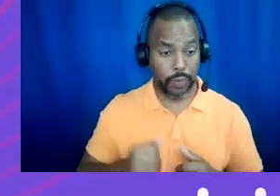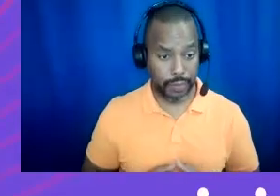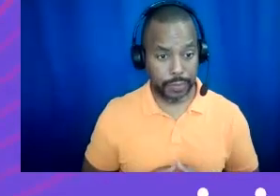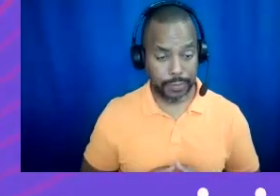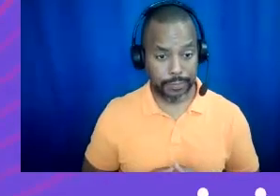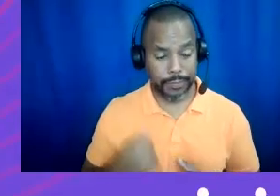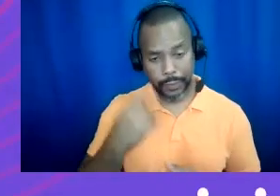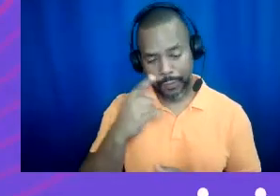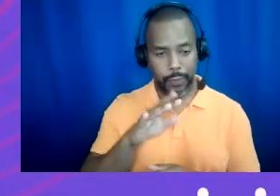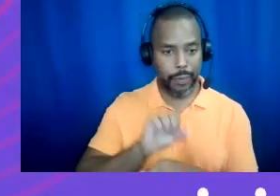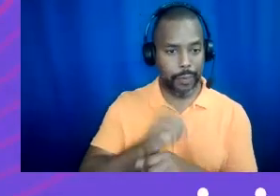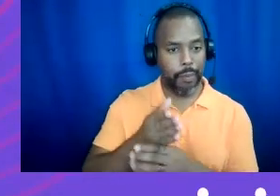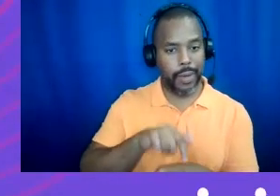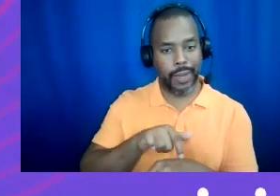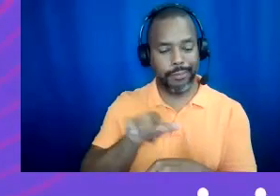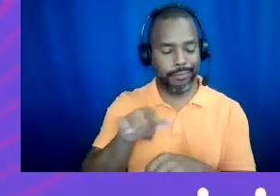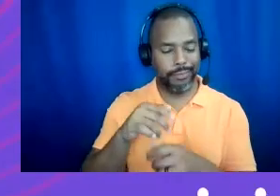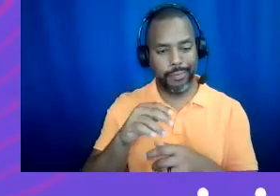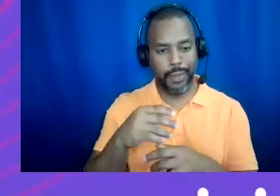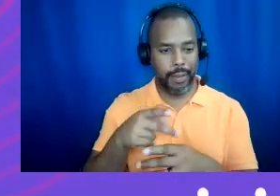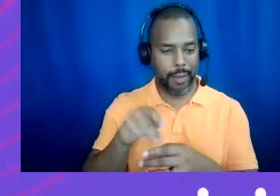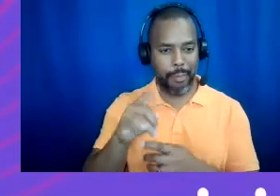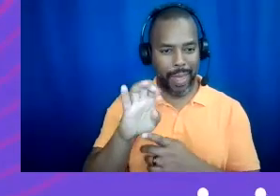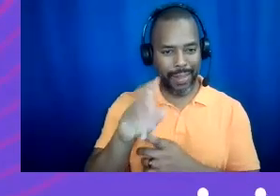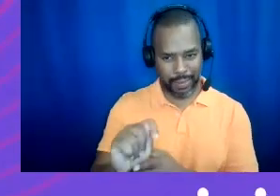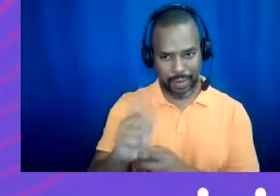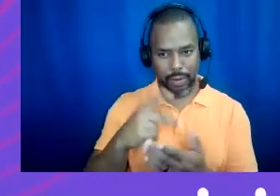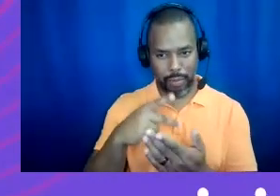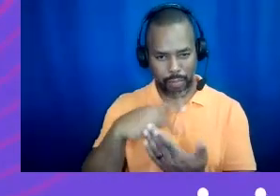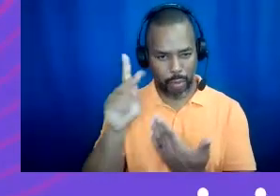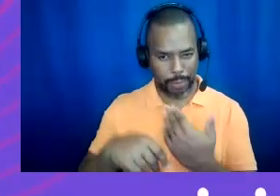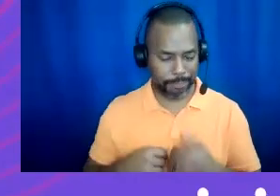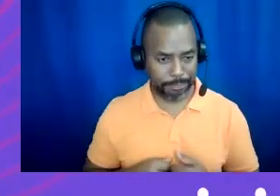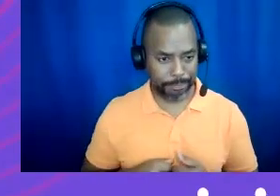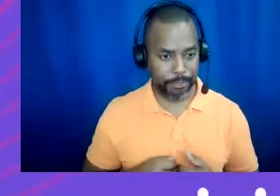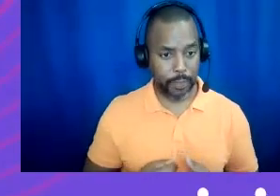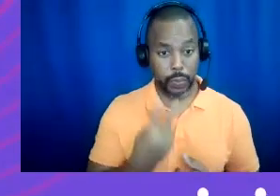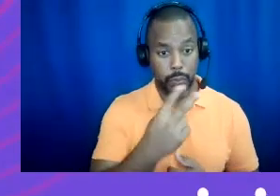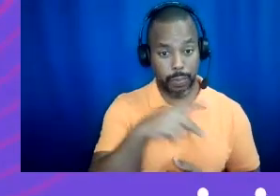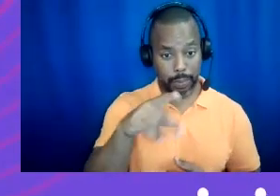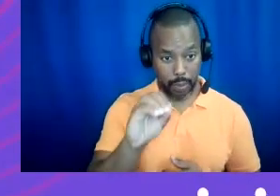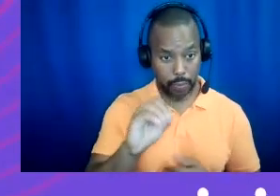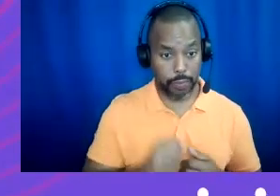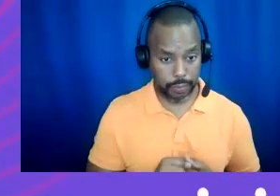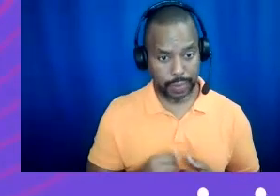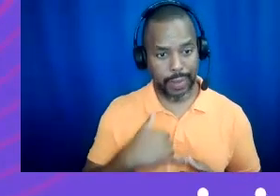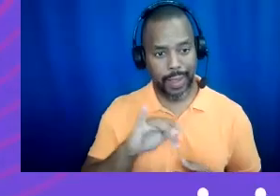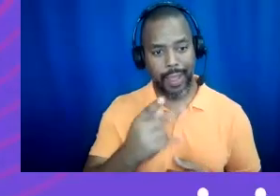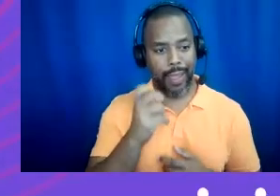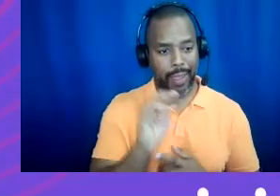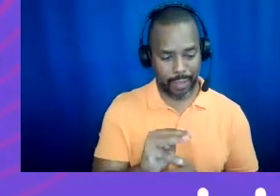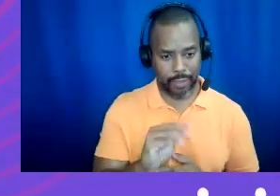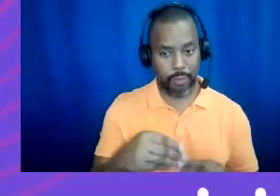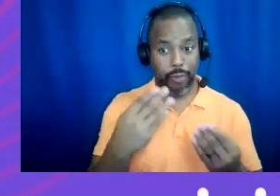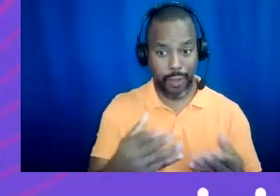under the Part-Time Faculty Health Insurance Pilot Program. So we have 2 PPO plans, both with the Anthem Provider Network.